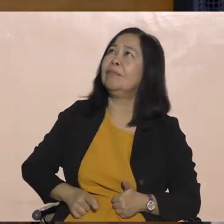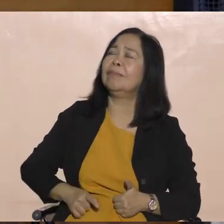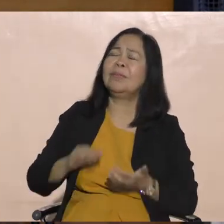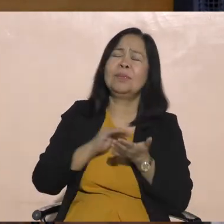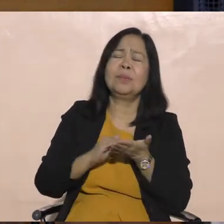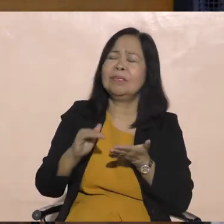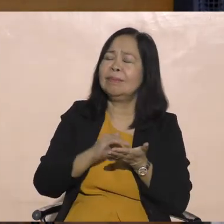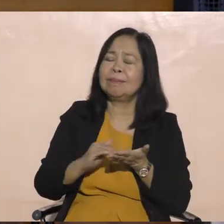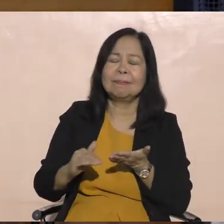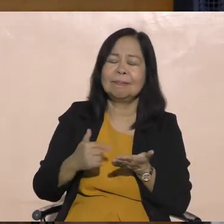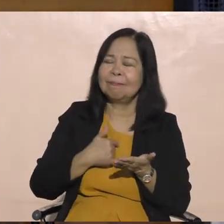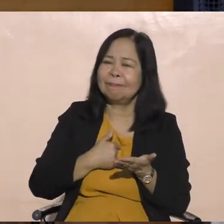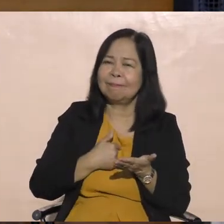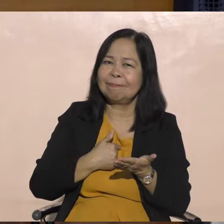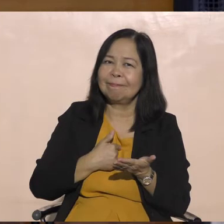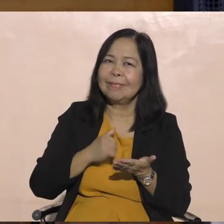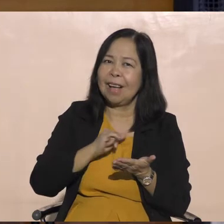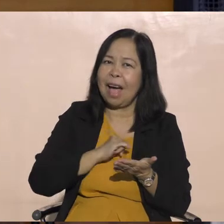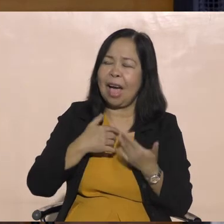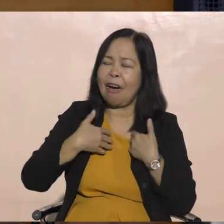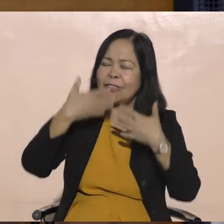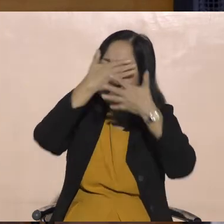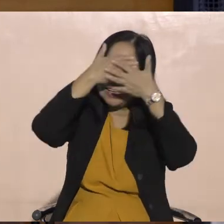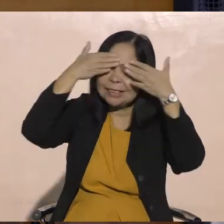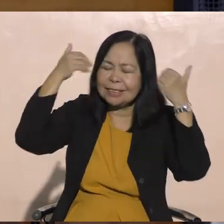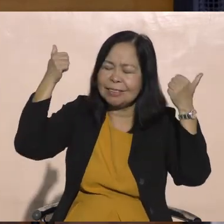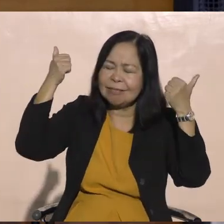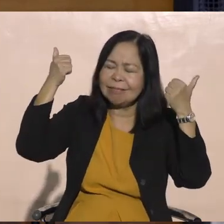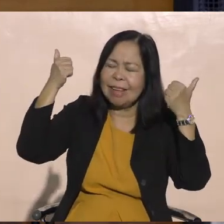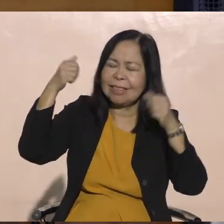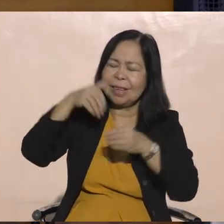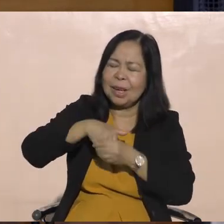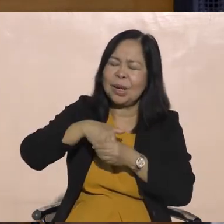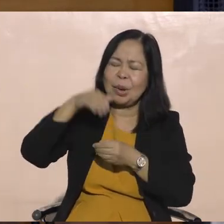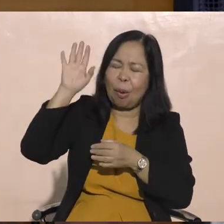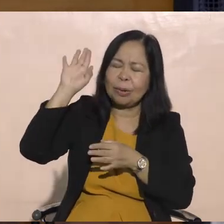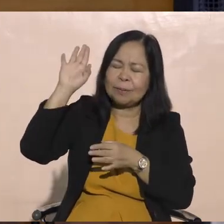me," pray the young man. "I have forgotten